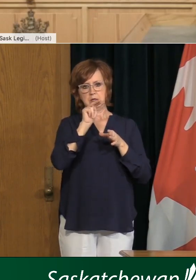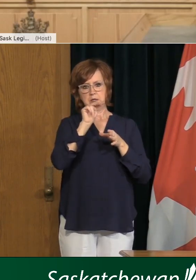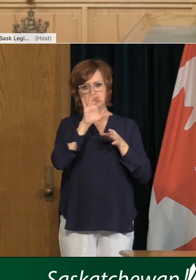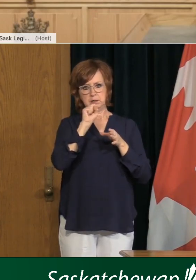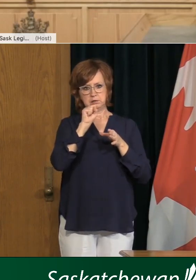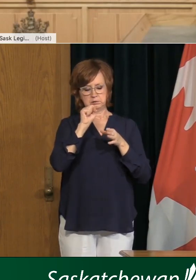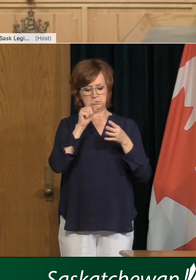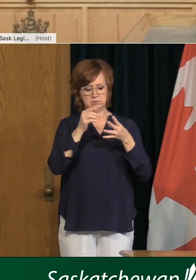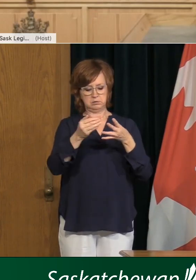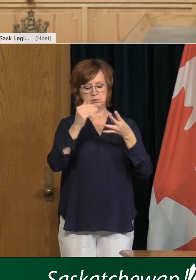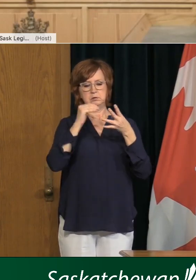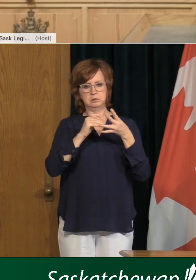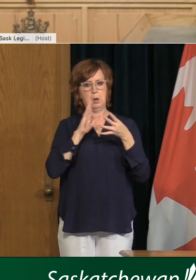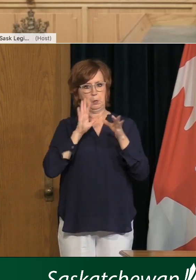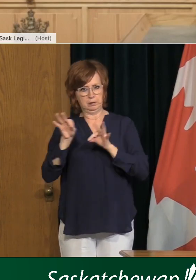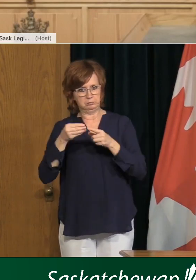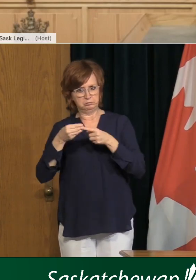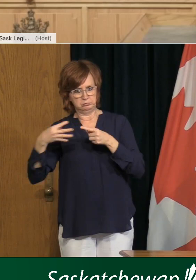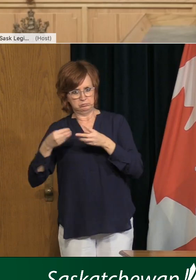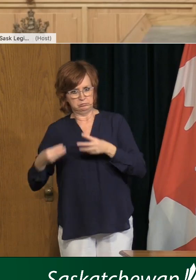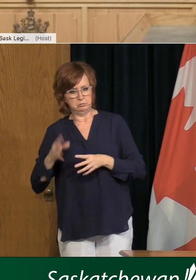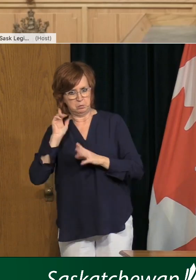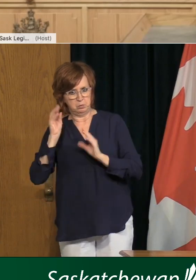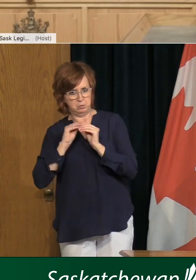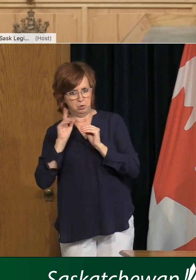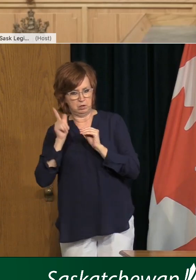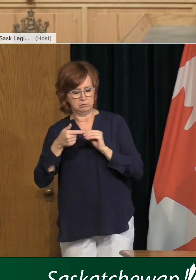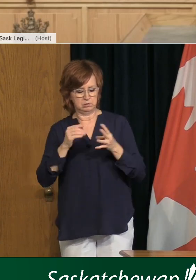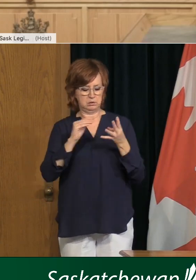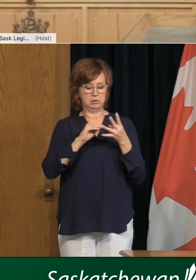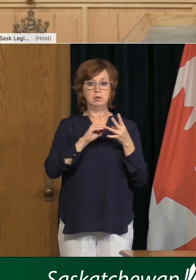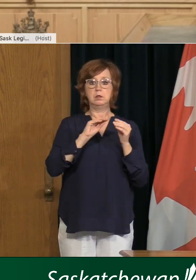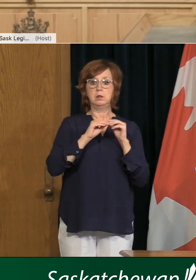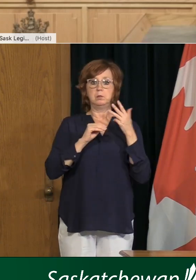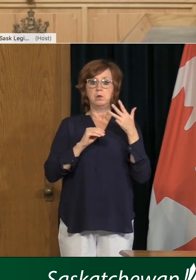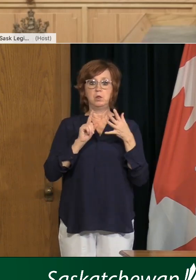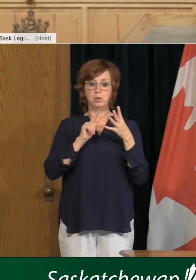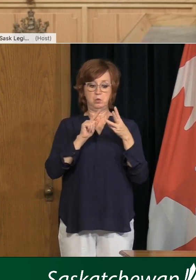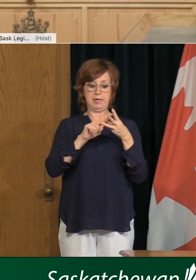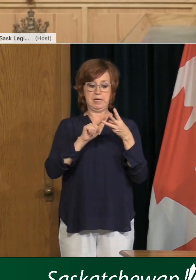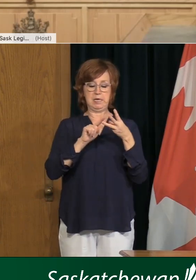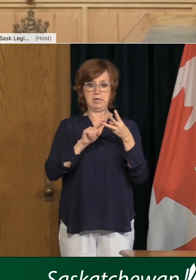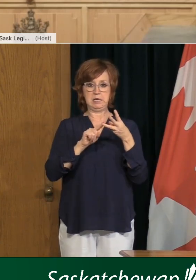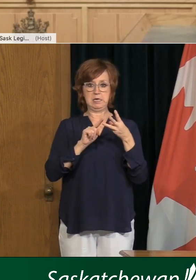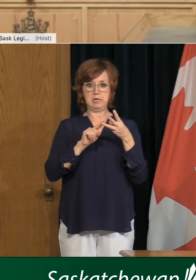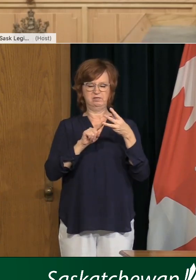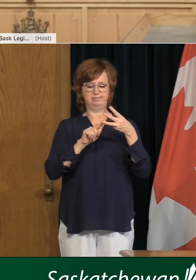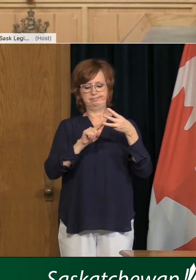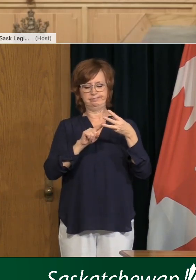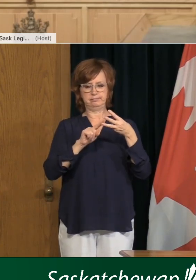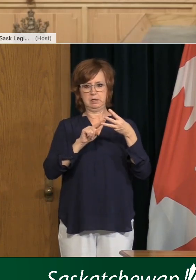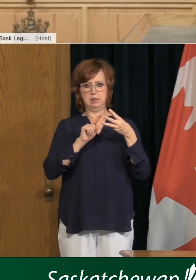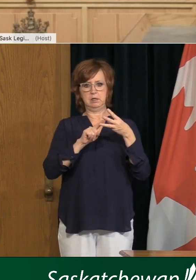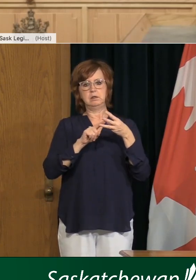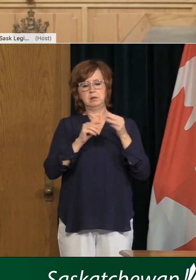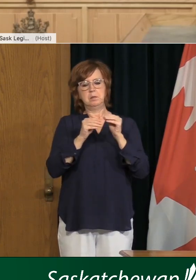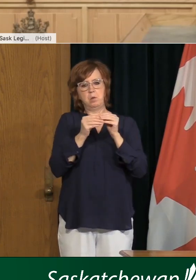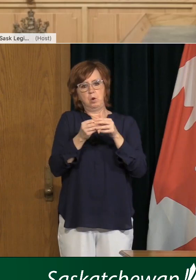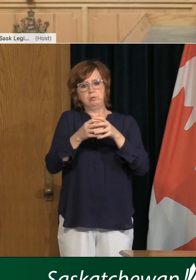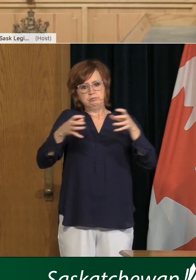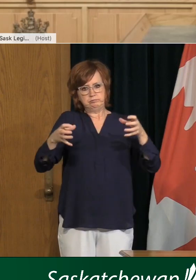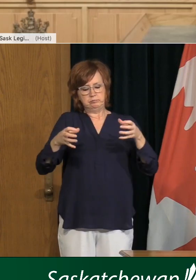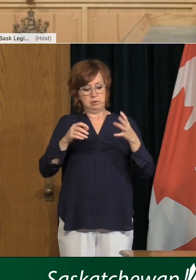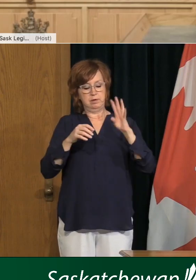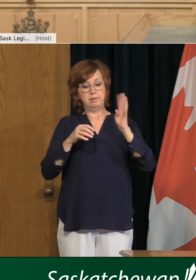phases. Phase 3 is a further expansion of the everyday services, where Phase 4 will